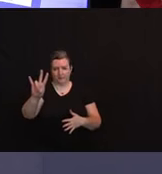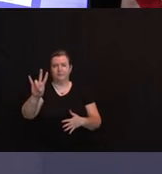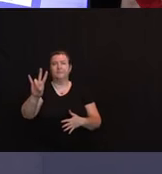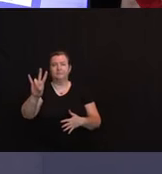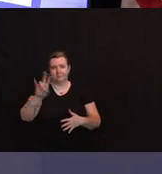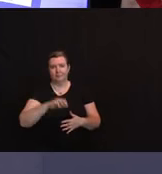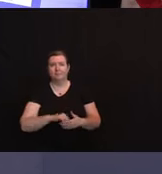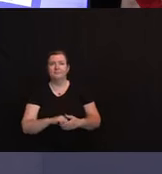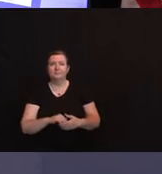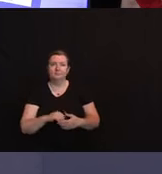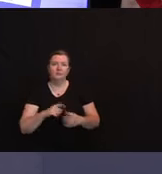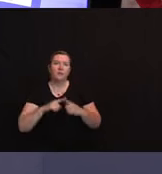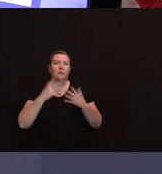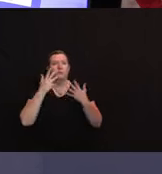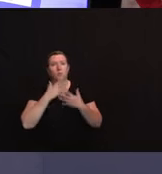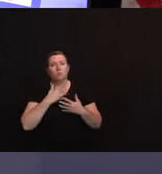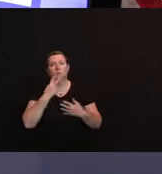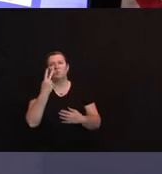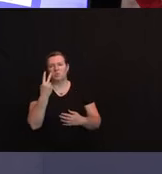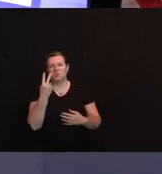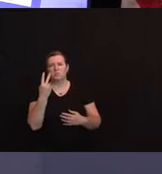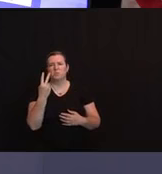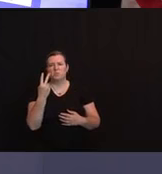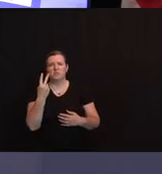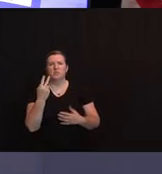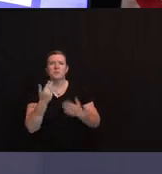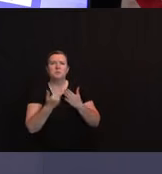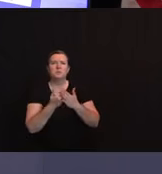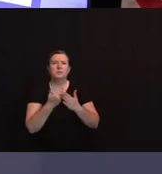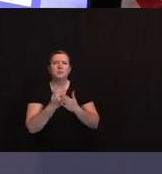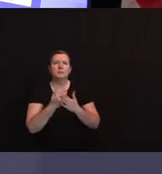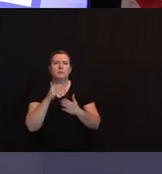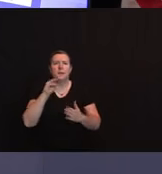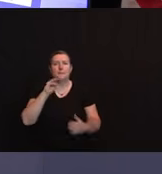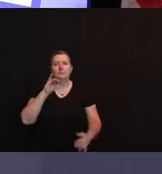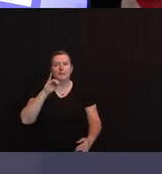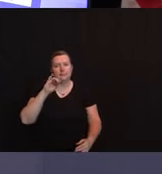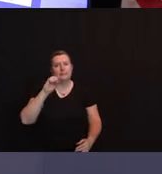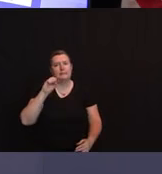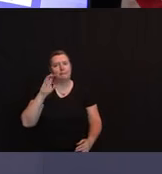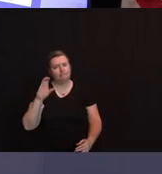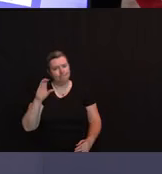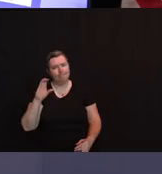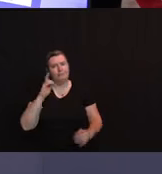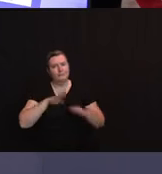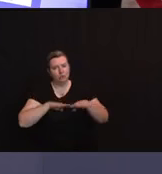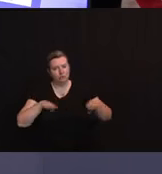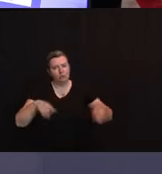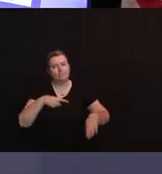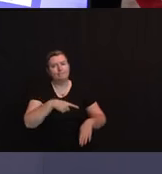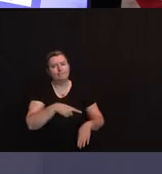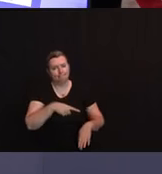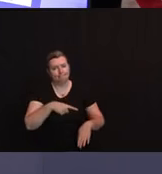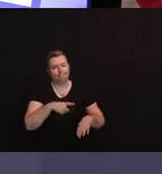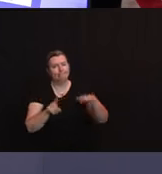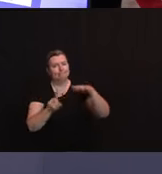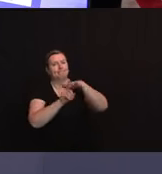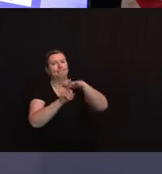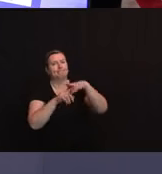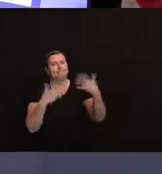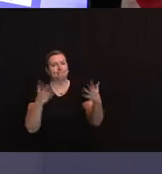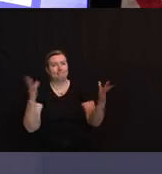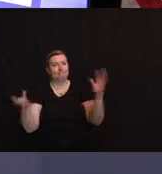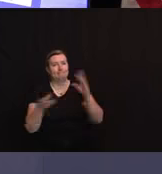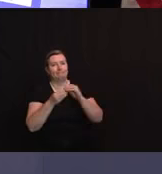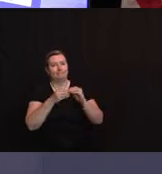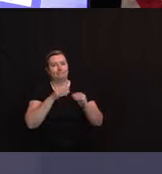new cases, two new reports of multi-system inflammatory syndrome in children, bringing our total to